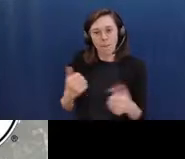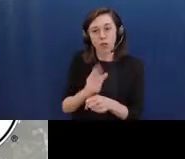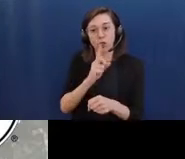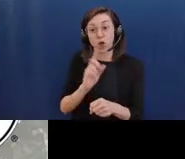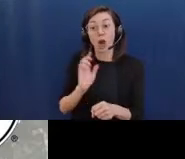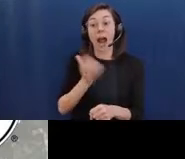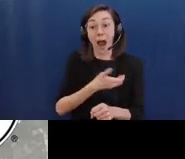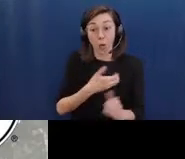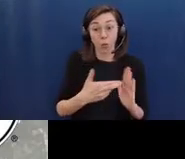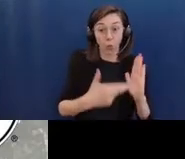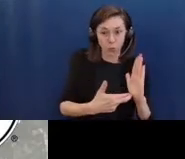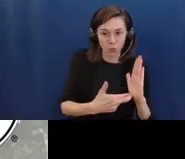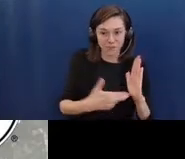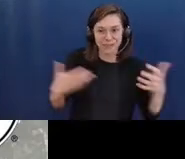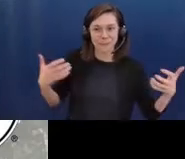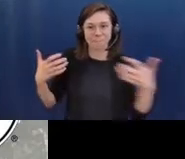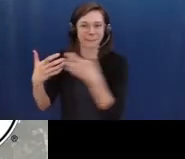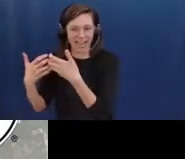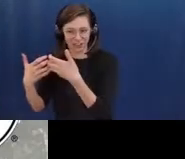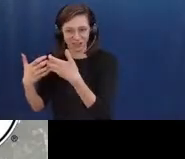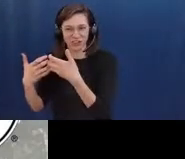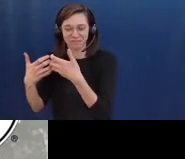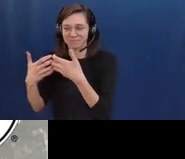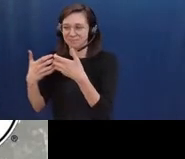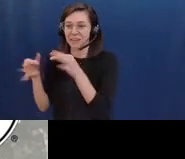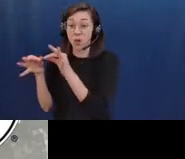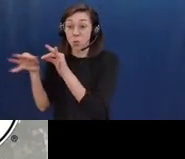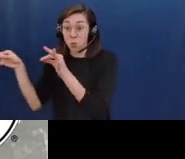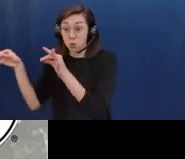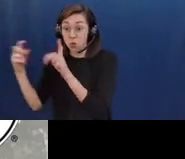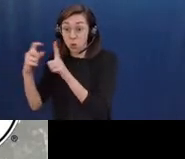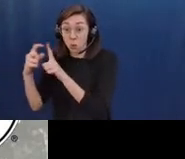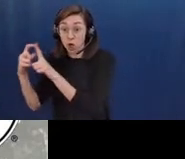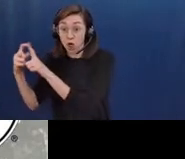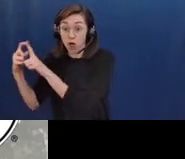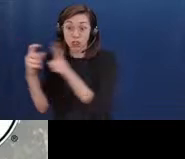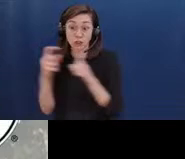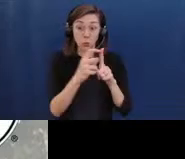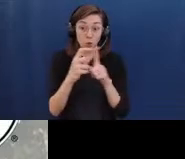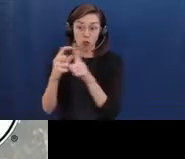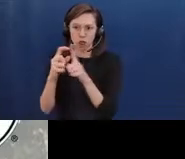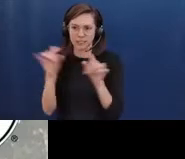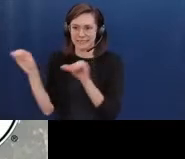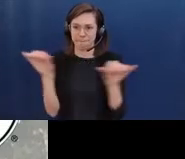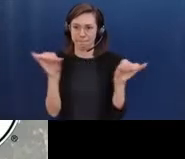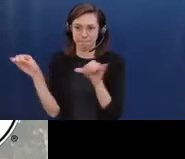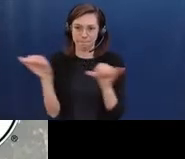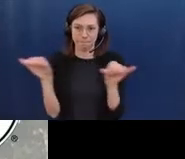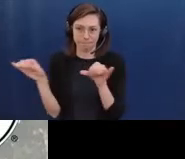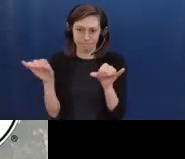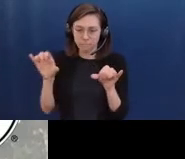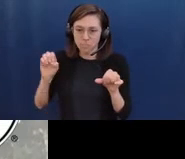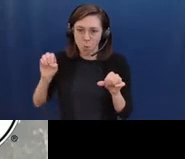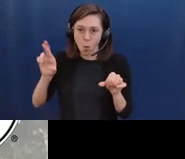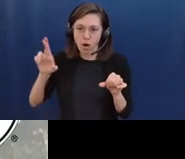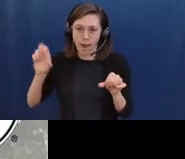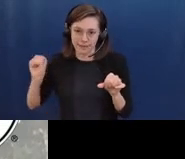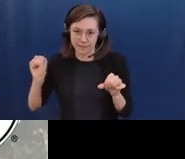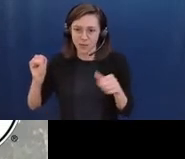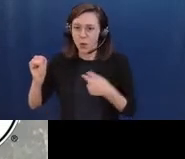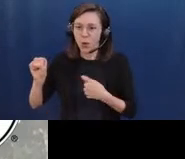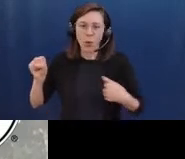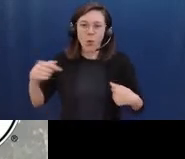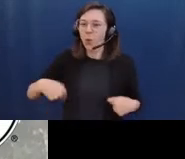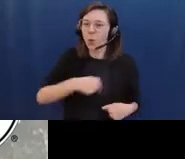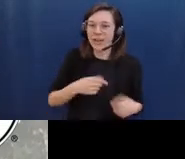match and reflect the same language that Oregon Revised statutes say. So we don't want to Okay. say something different. So they took